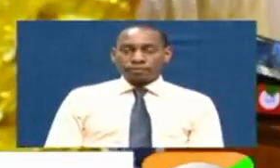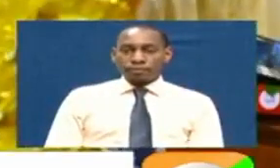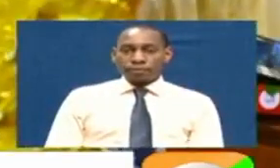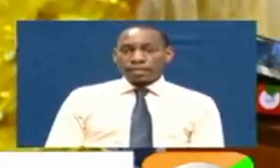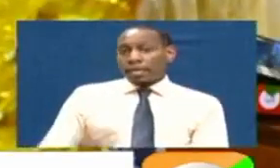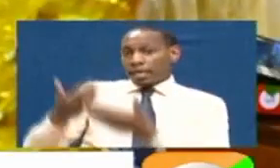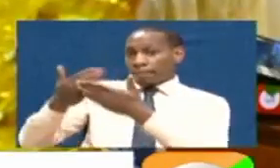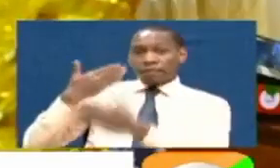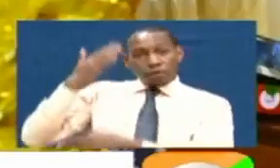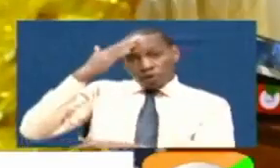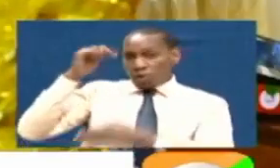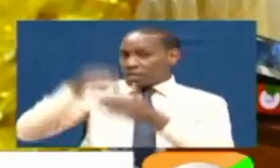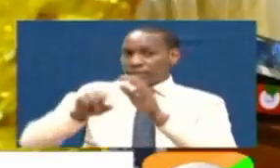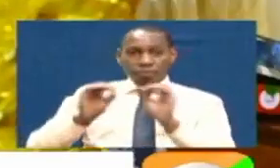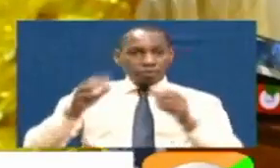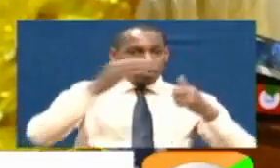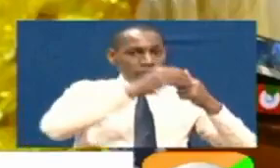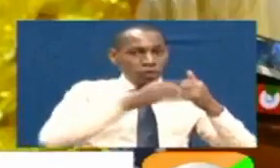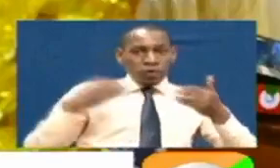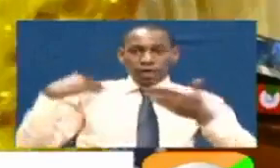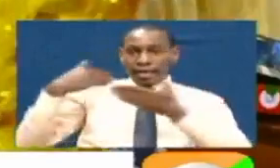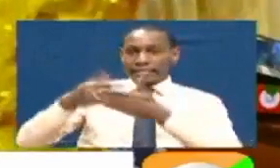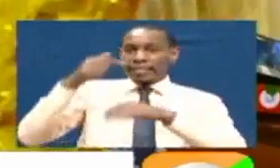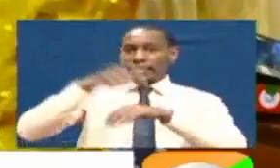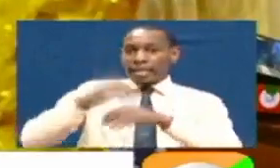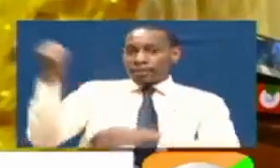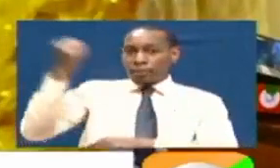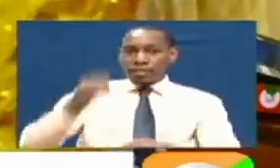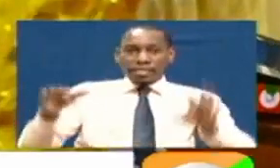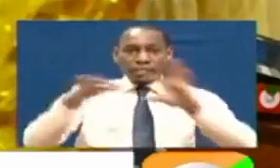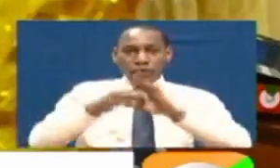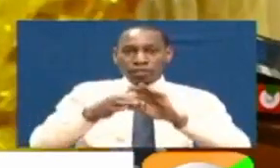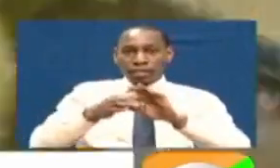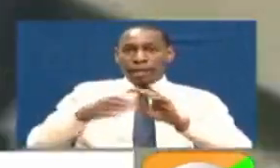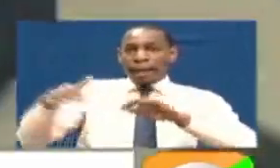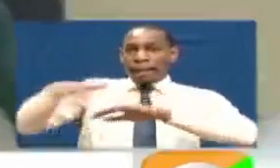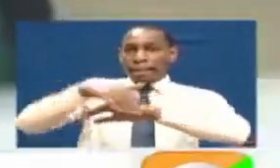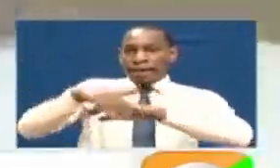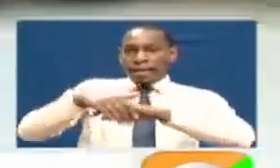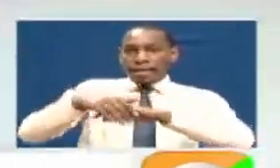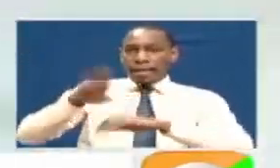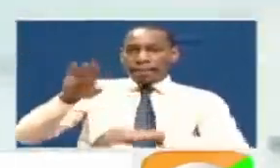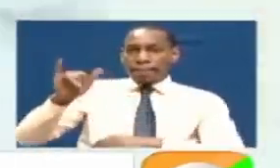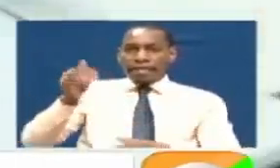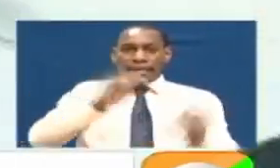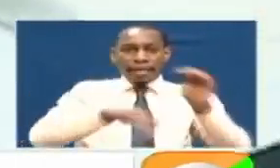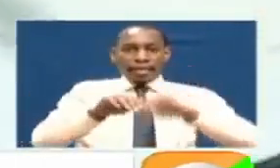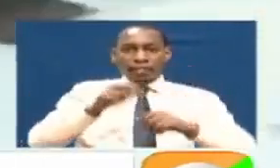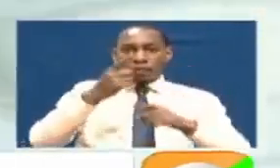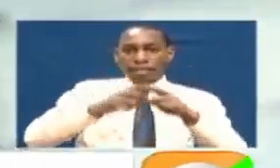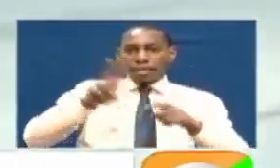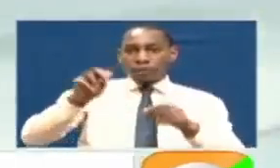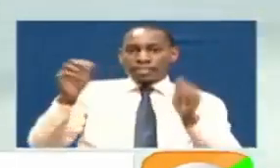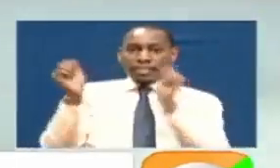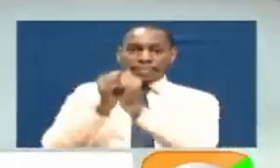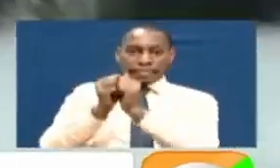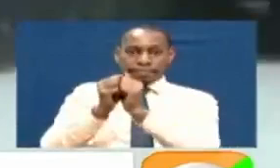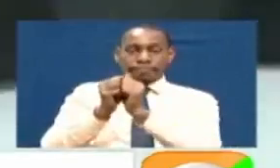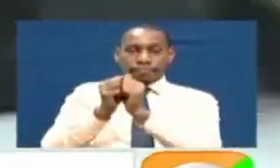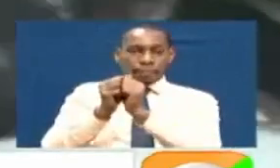Little was known of Mike Mbuvi Sonko until he stepped on the political scene in a Makadara by-election in 2010.